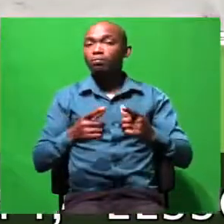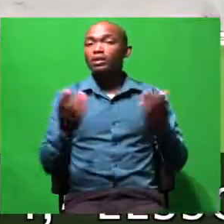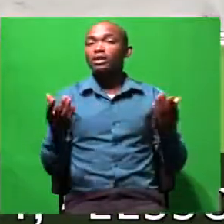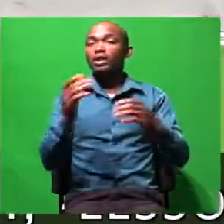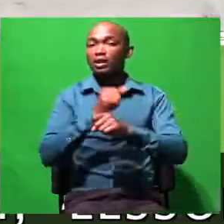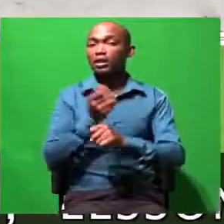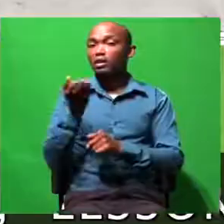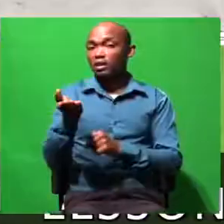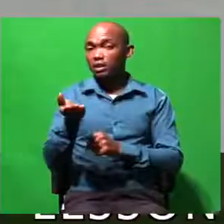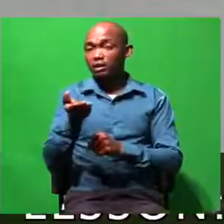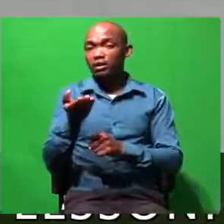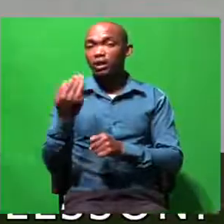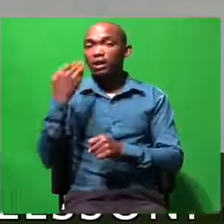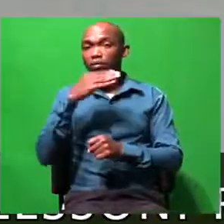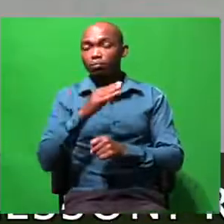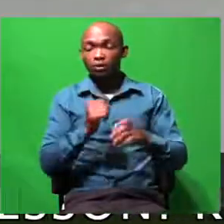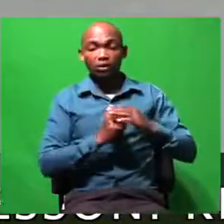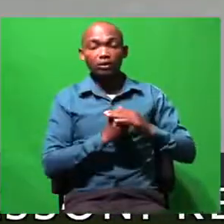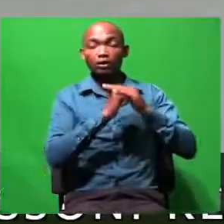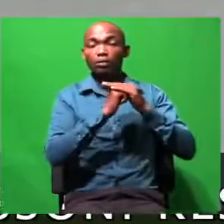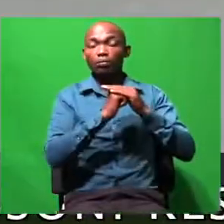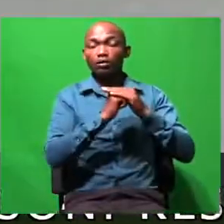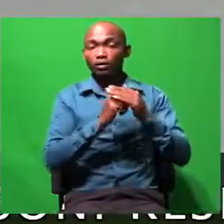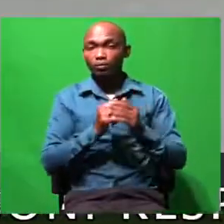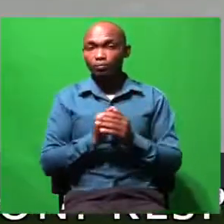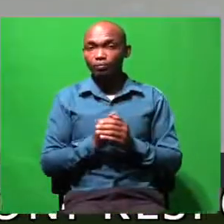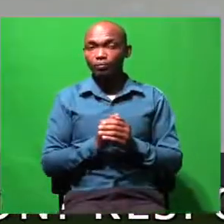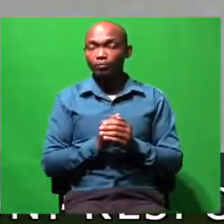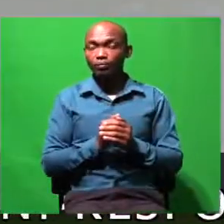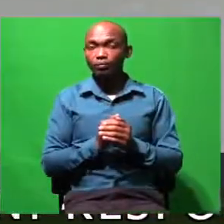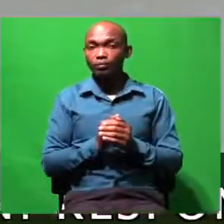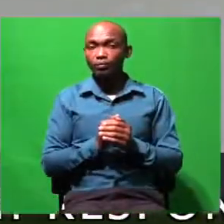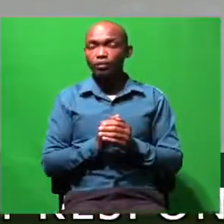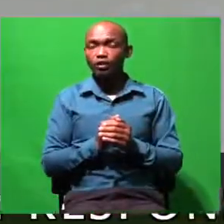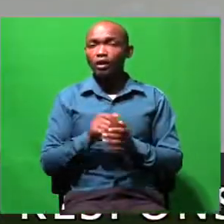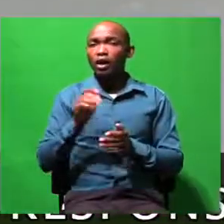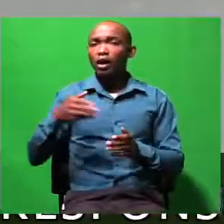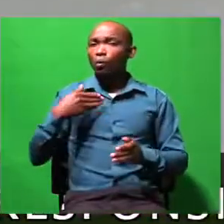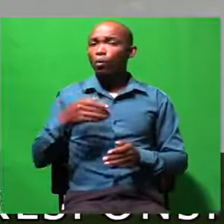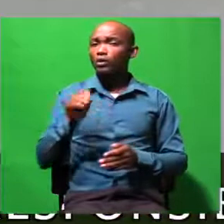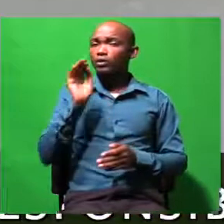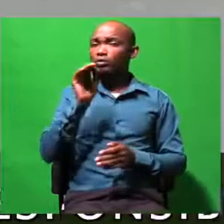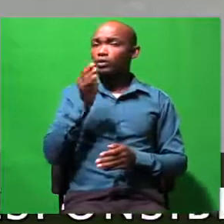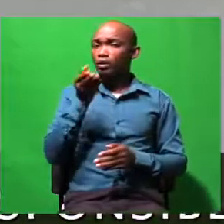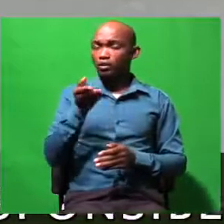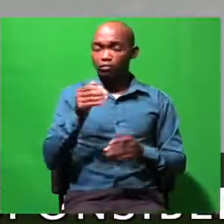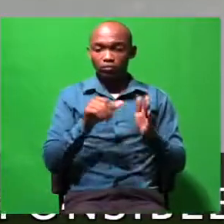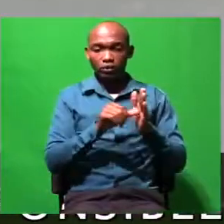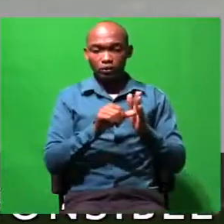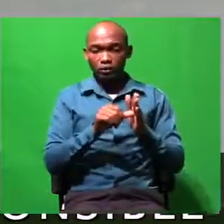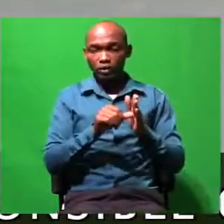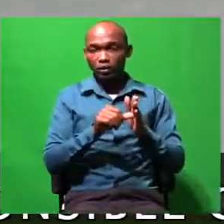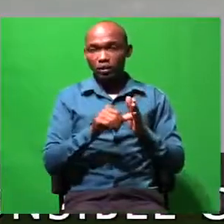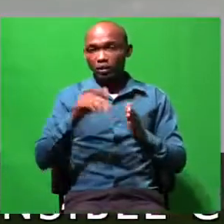suffering. So they need those important support to them. So I want to tell you, my student,